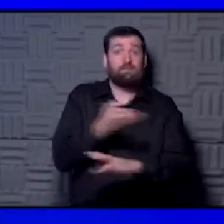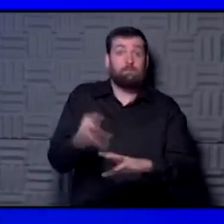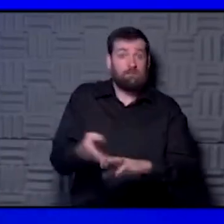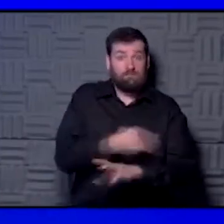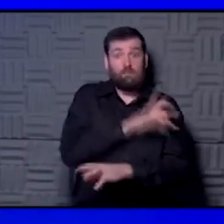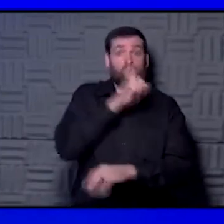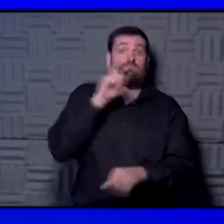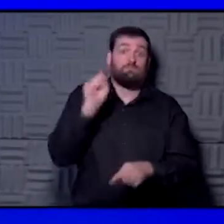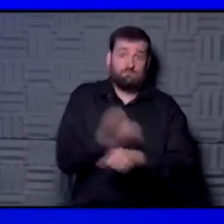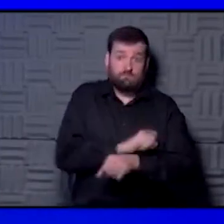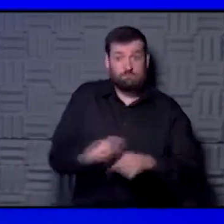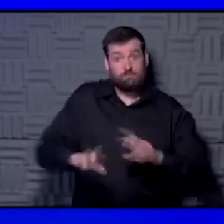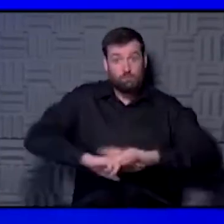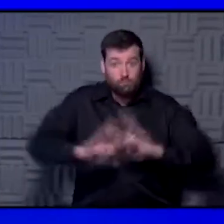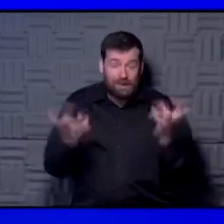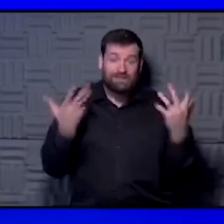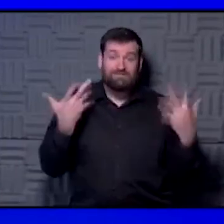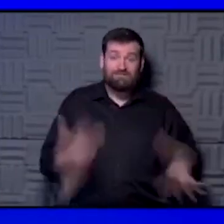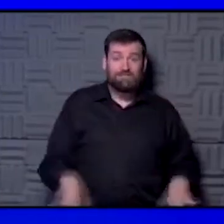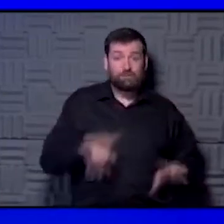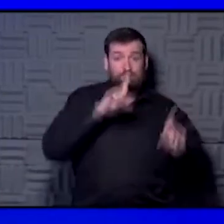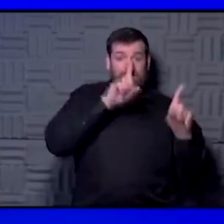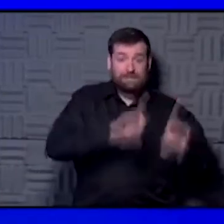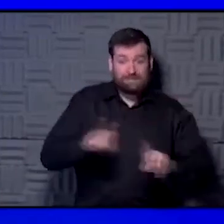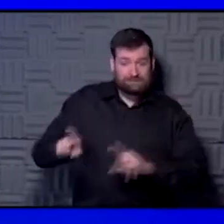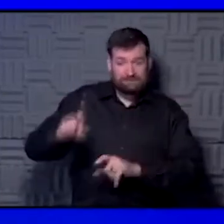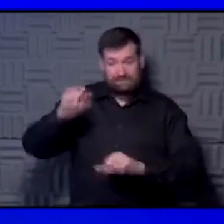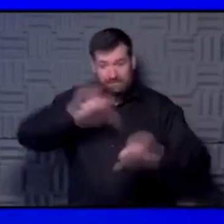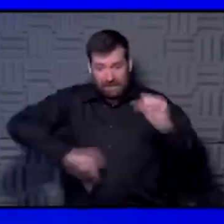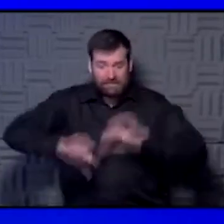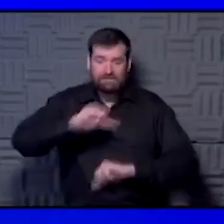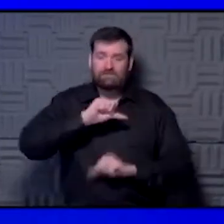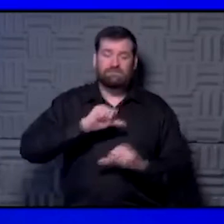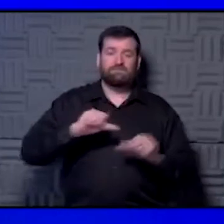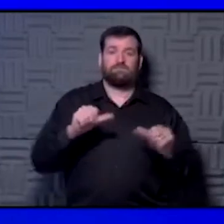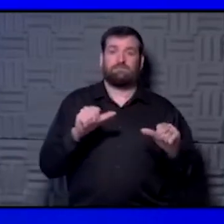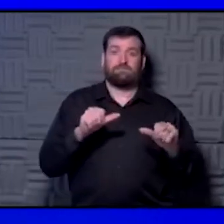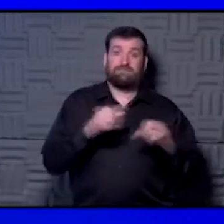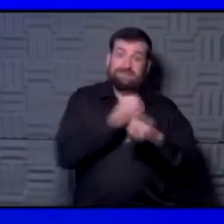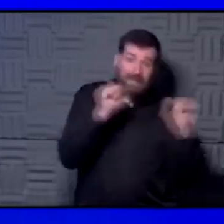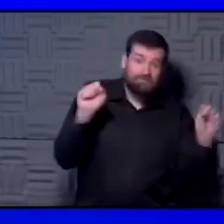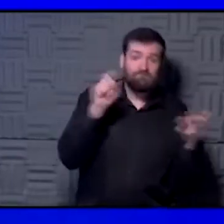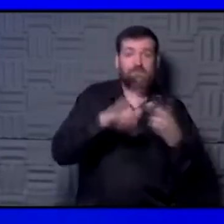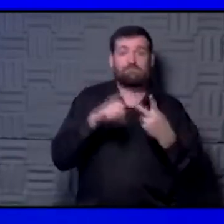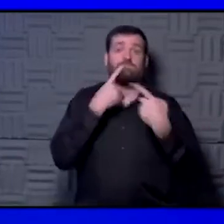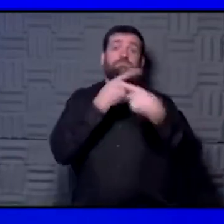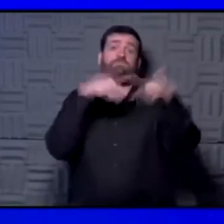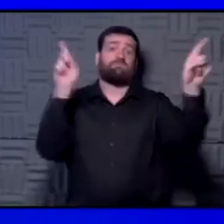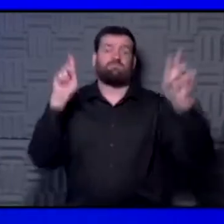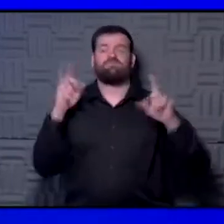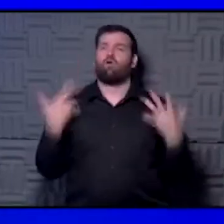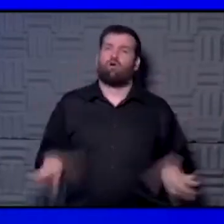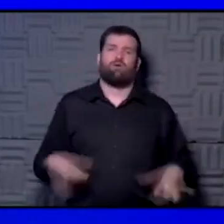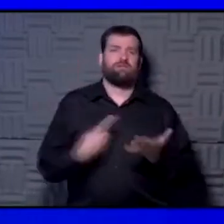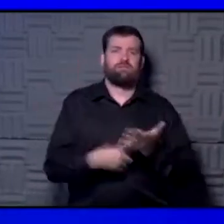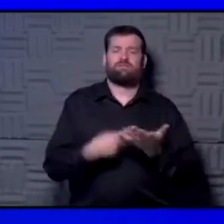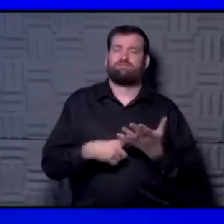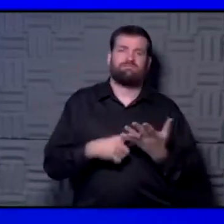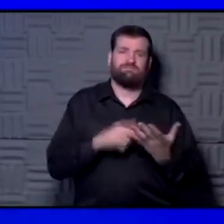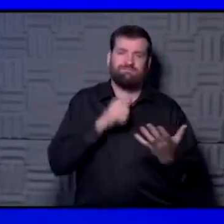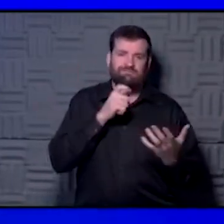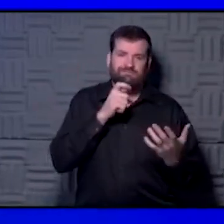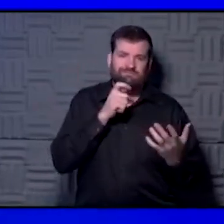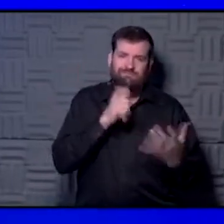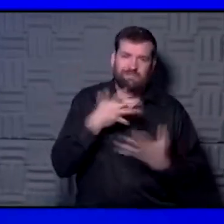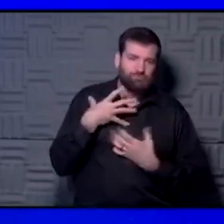truly ready and vetted by science, looking at safety and efficacy. We already know, as we discussed, there's a lot of distrust and disbelief